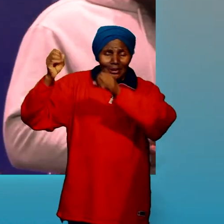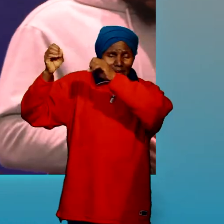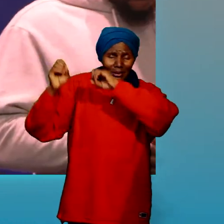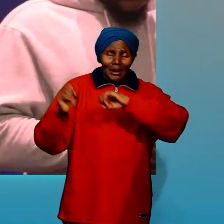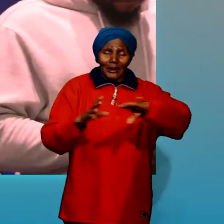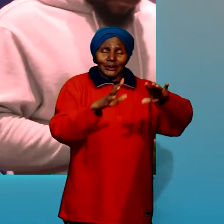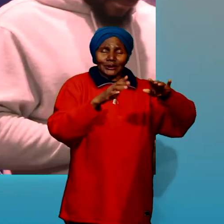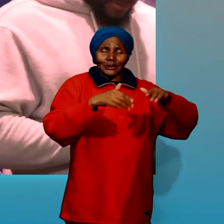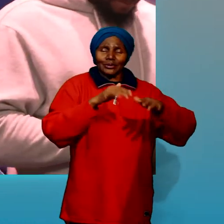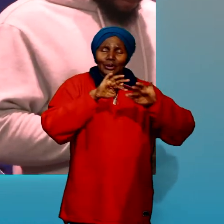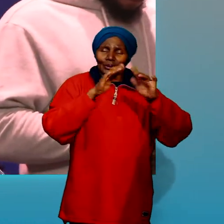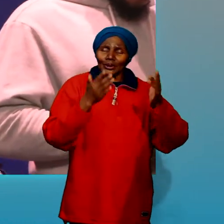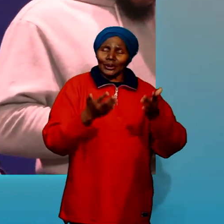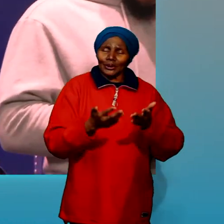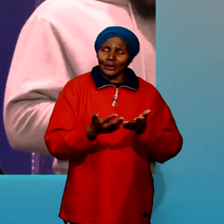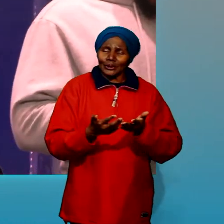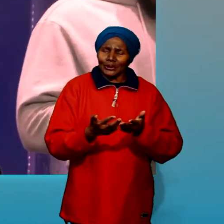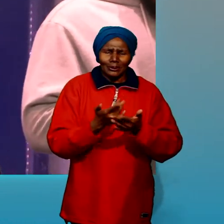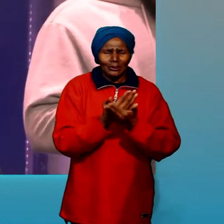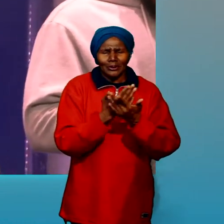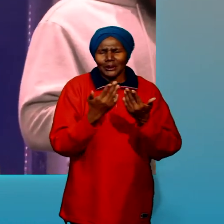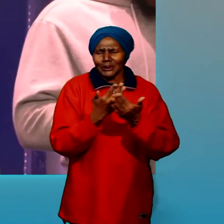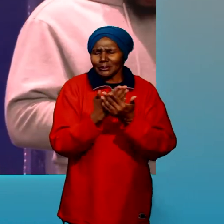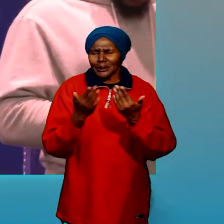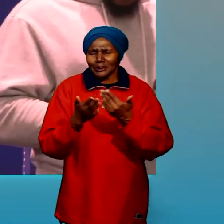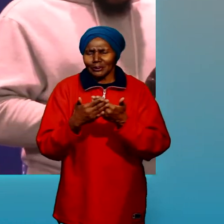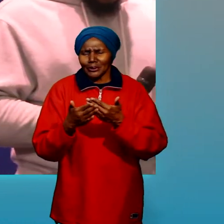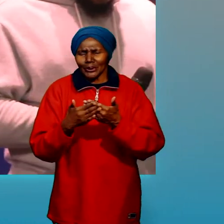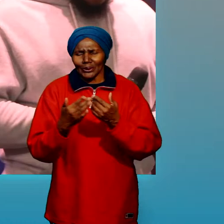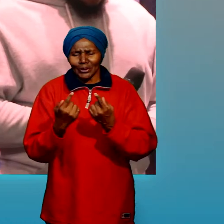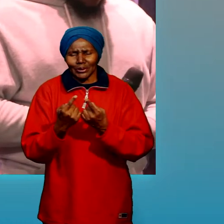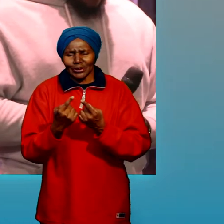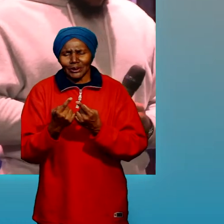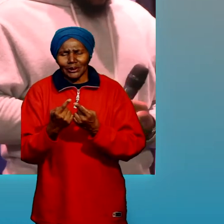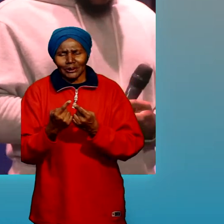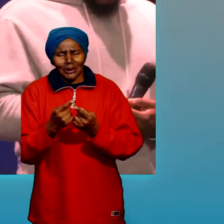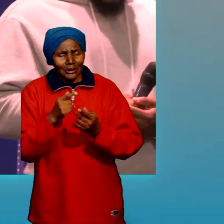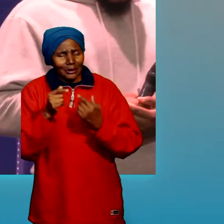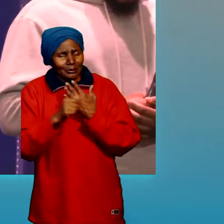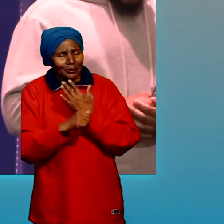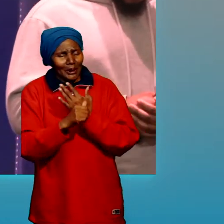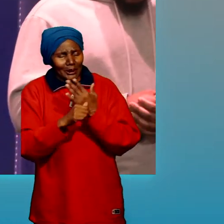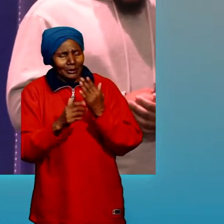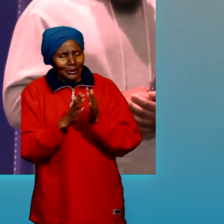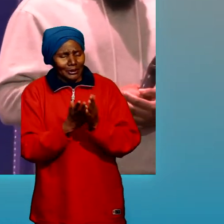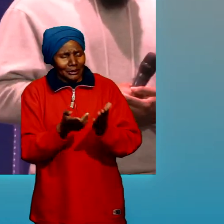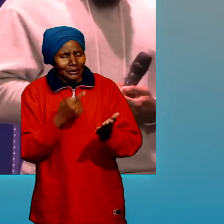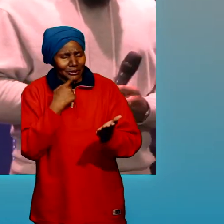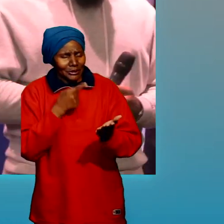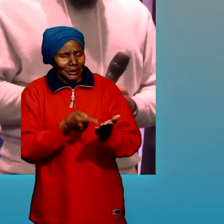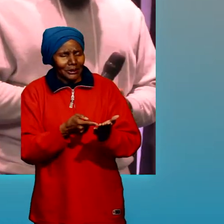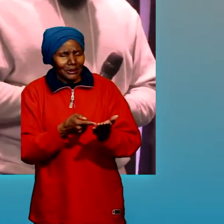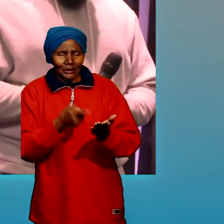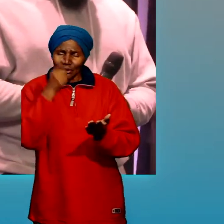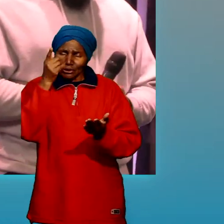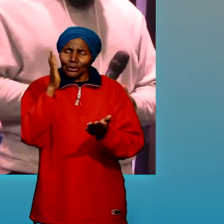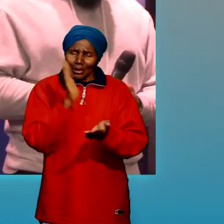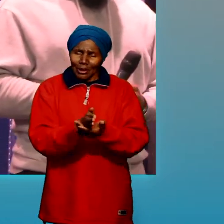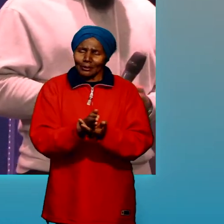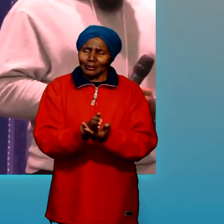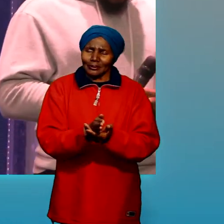door. So many other things are declared in the Bible that you said you are.